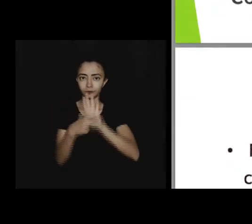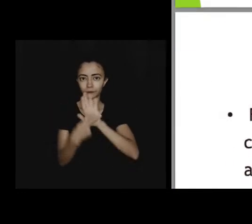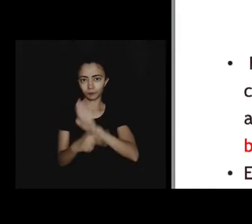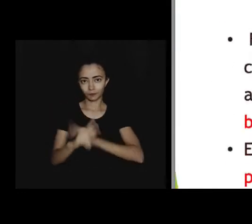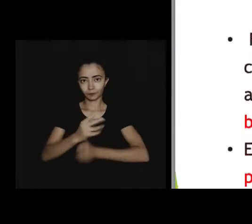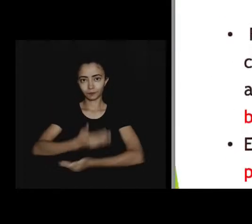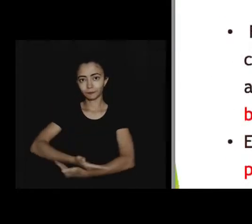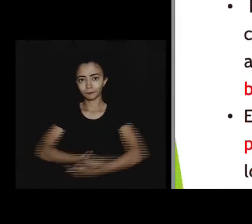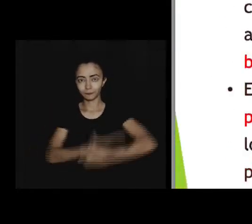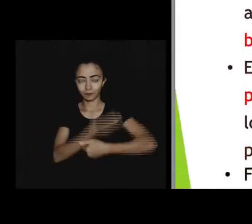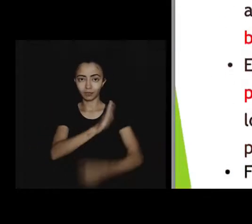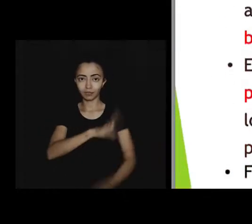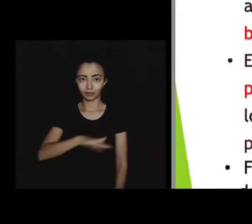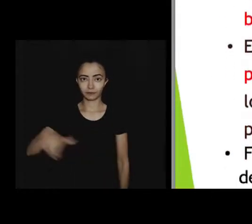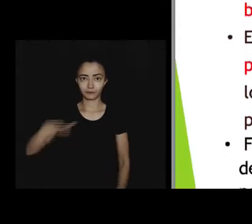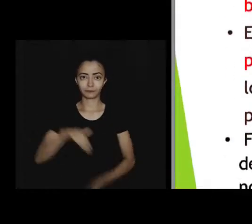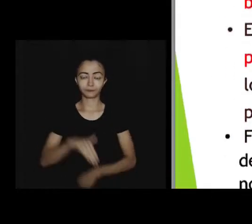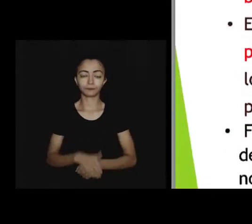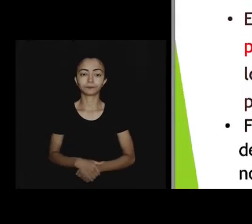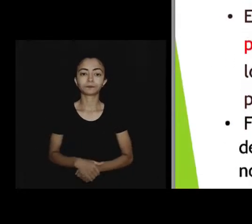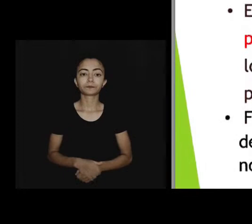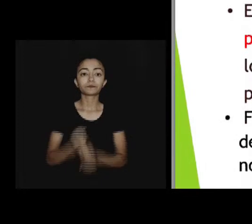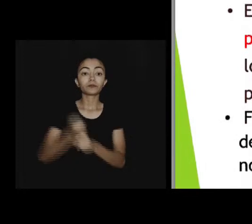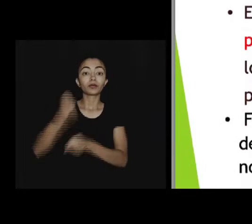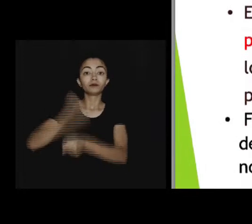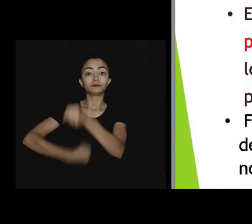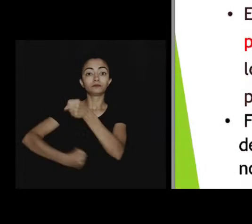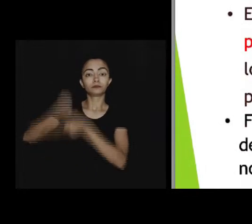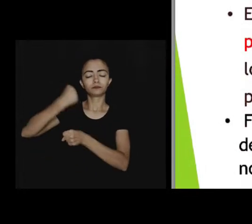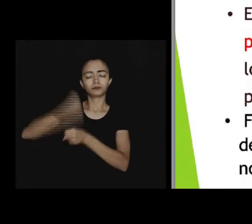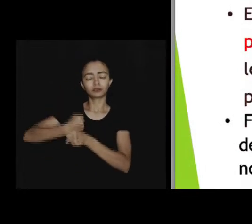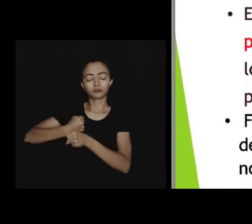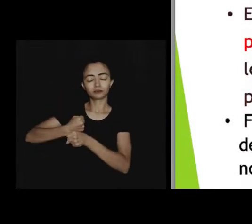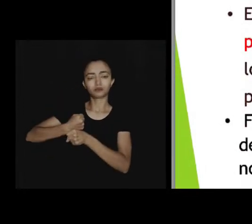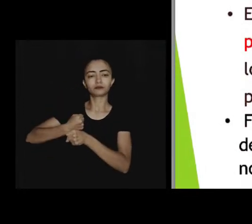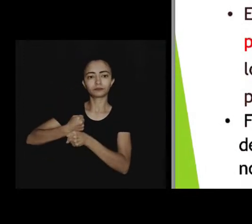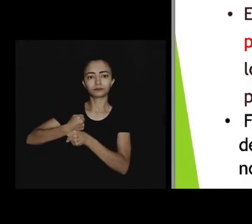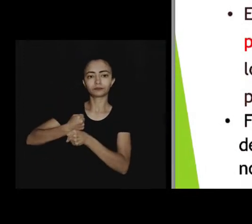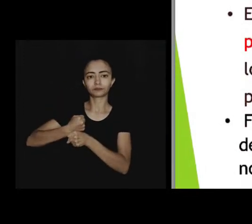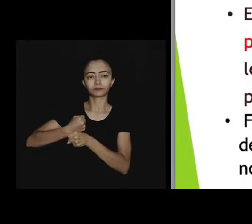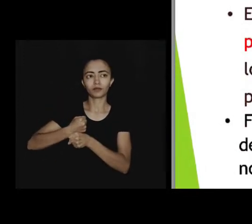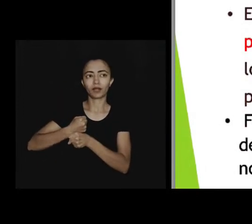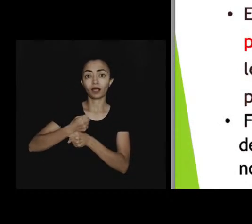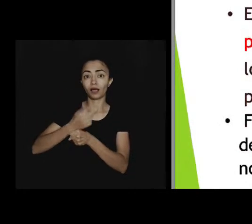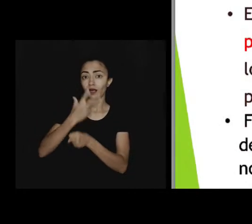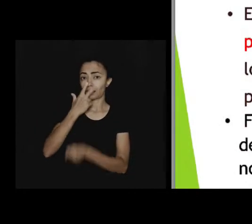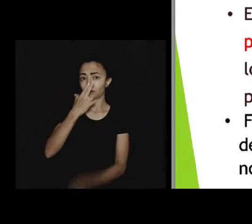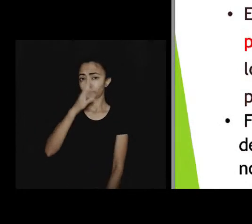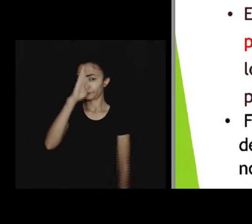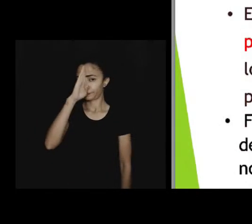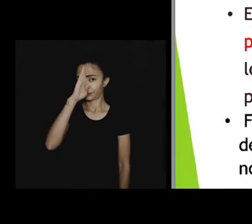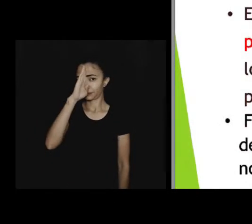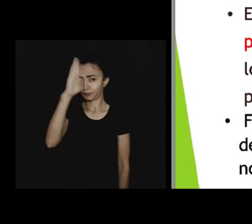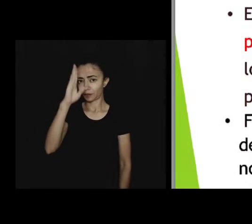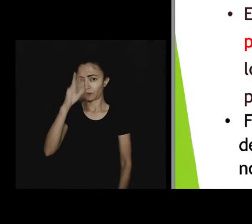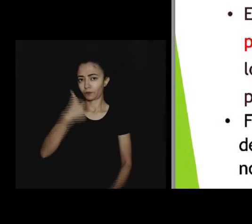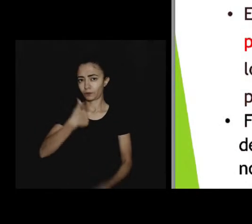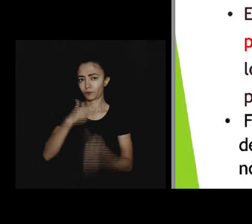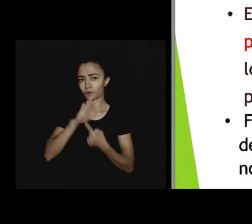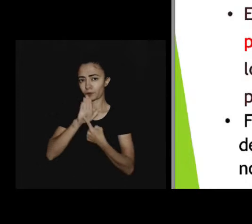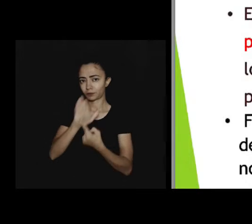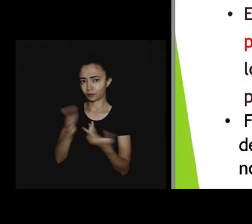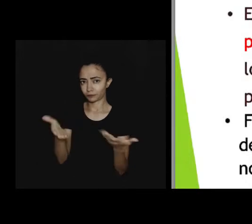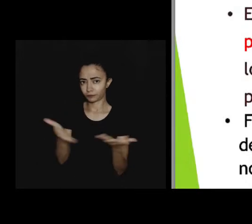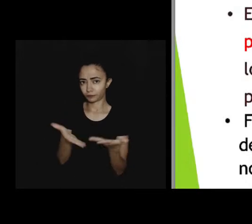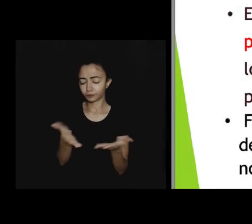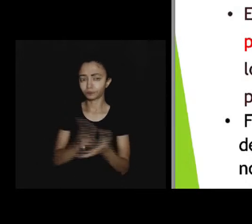of food product. Now, last year, I think, which is most important, which